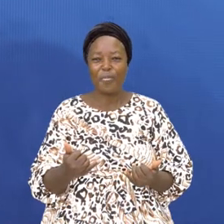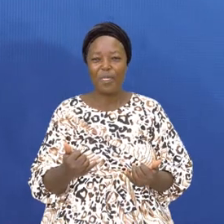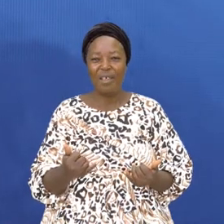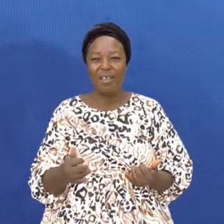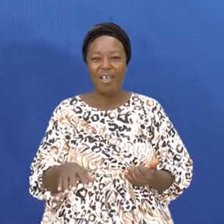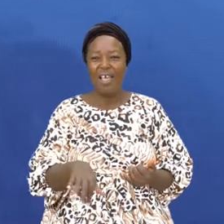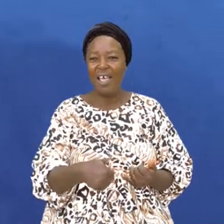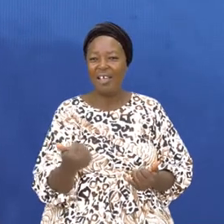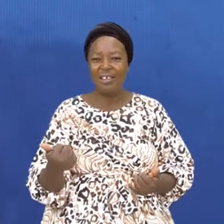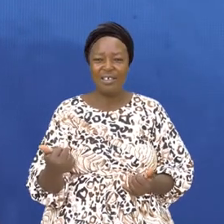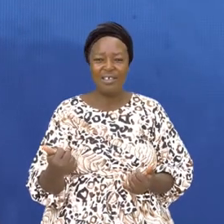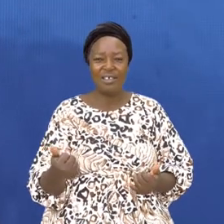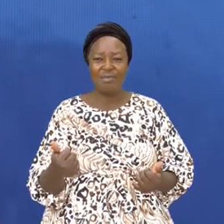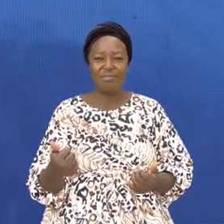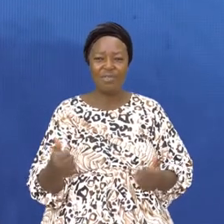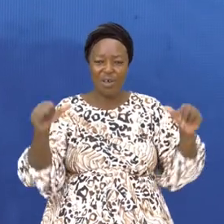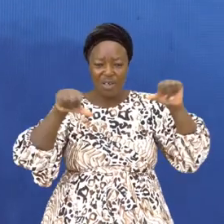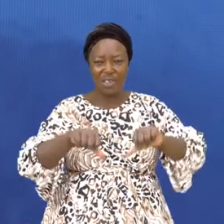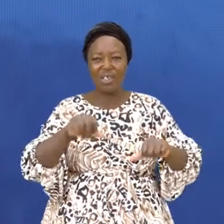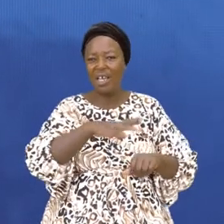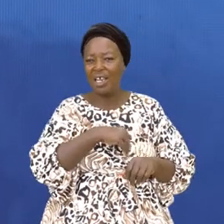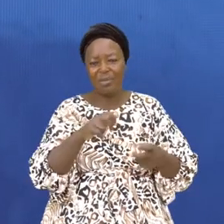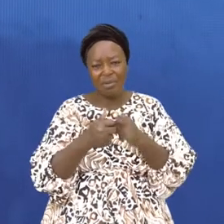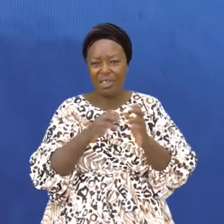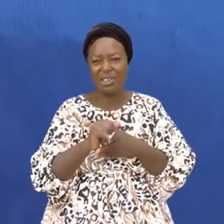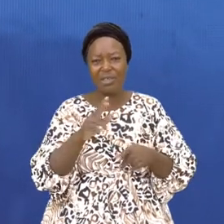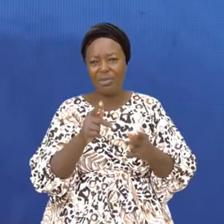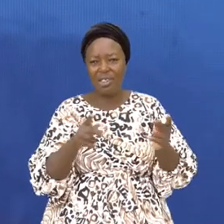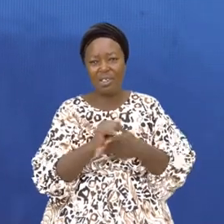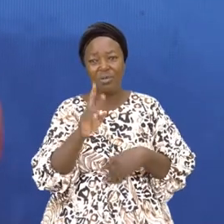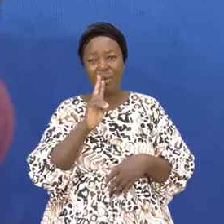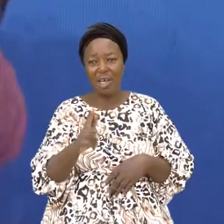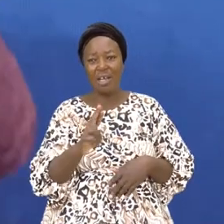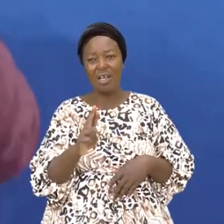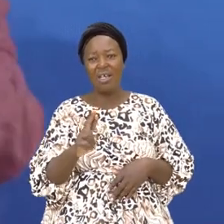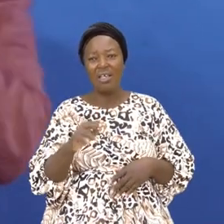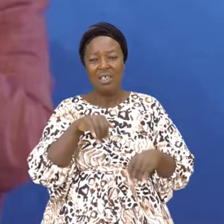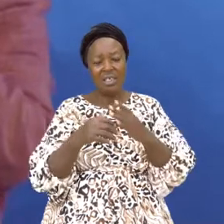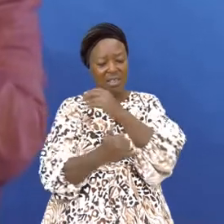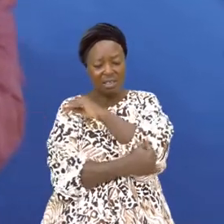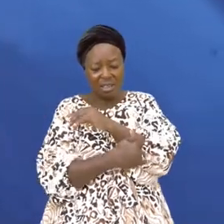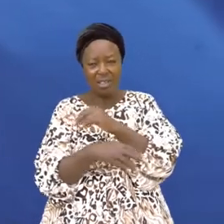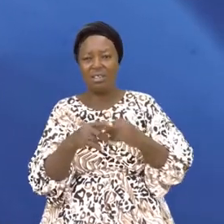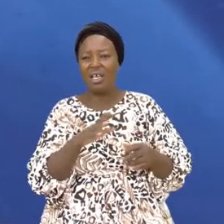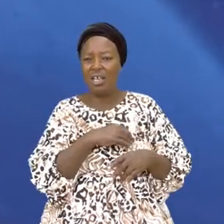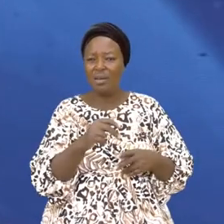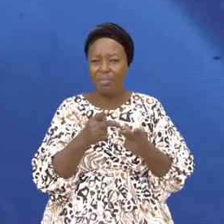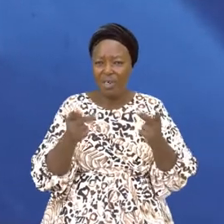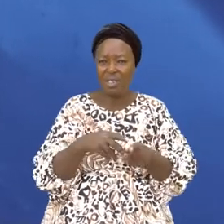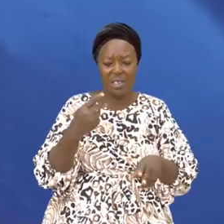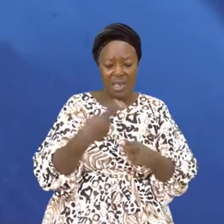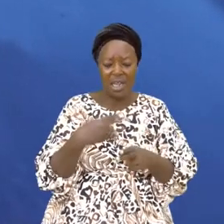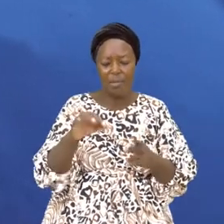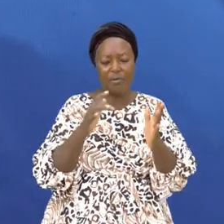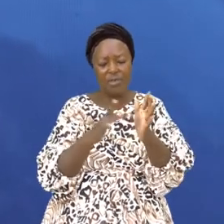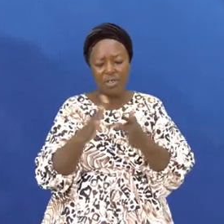Any congregation where you are, in any country, in any continent, the name of Jesus is mighty.